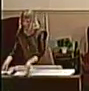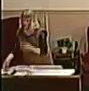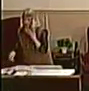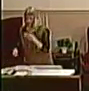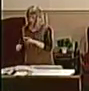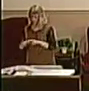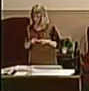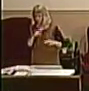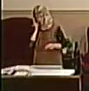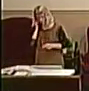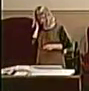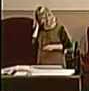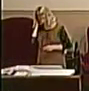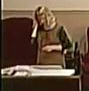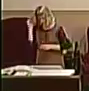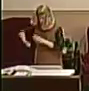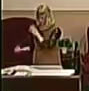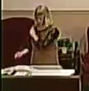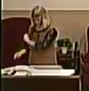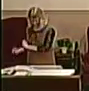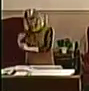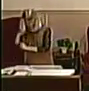you may be seated.